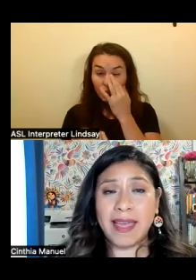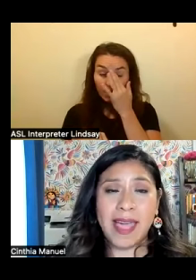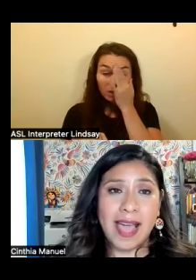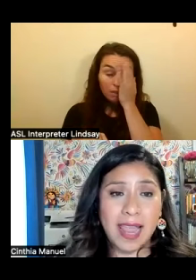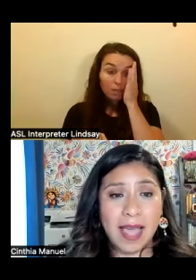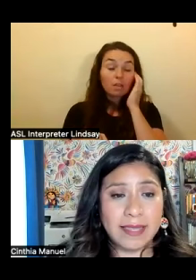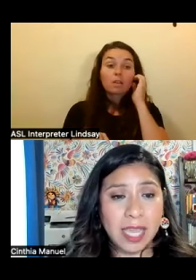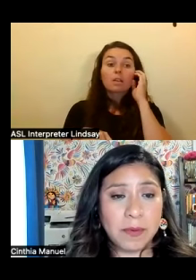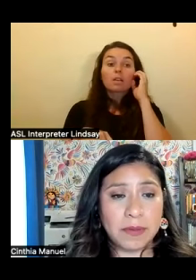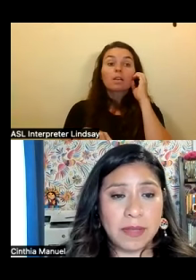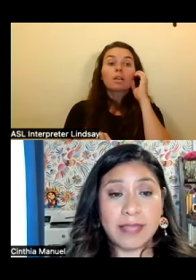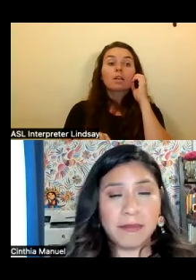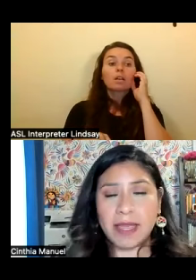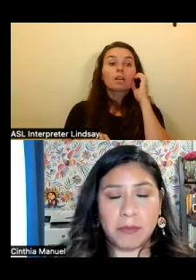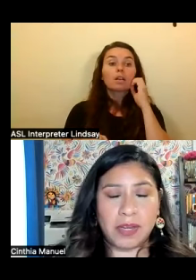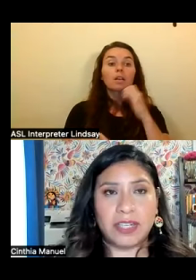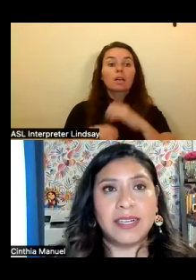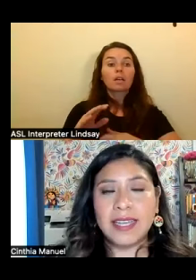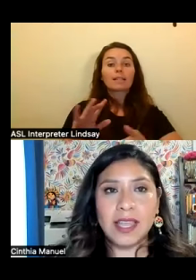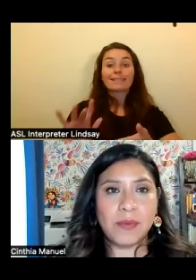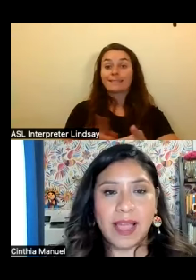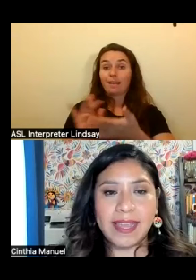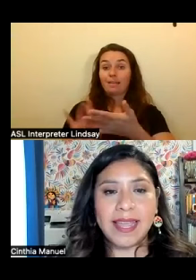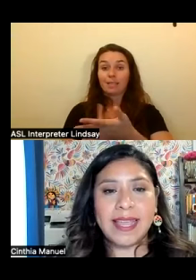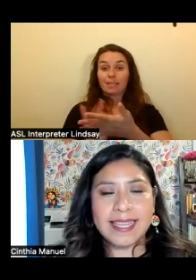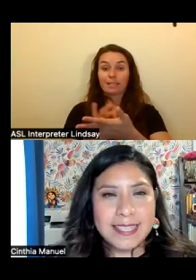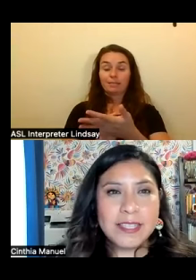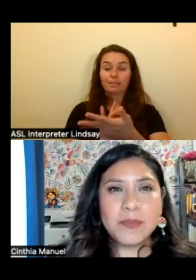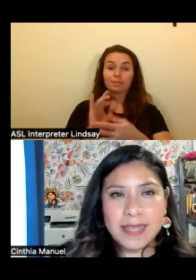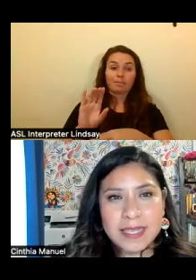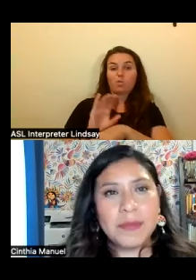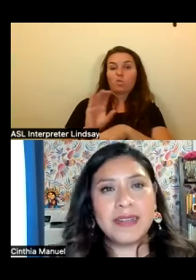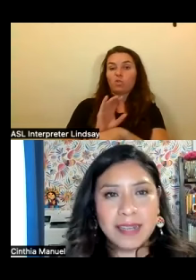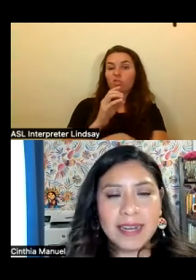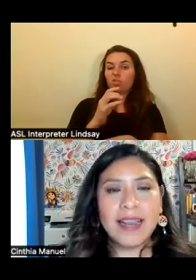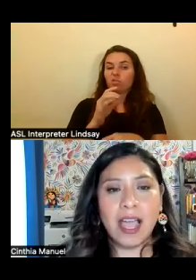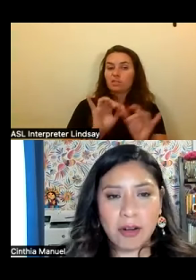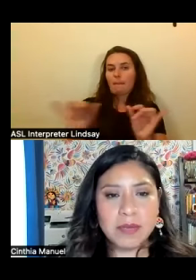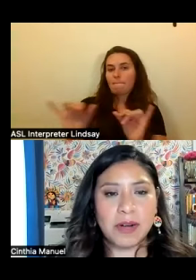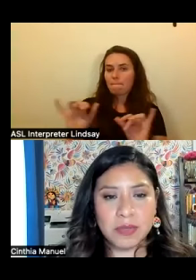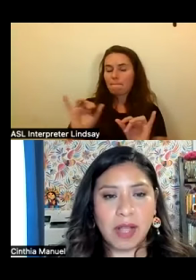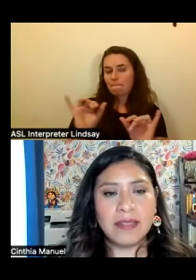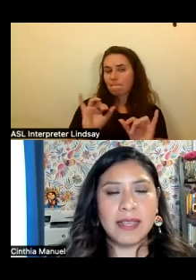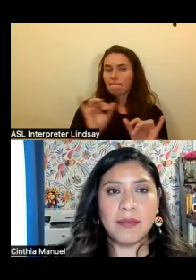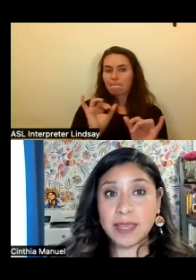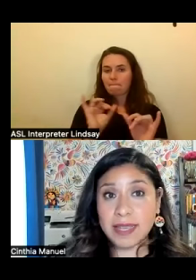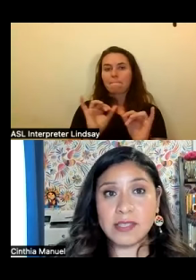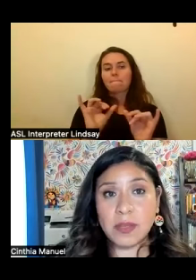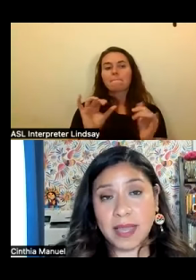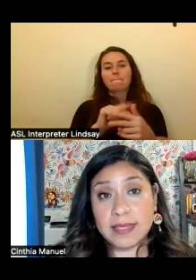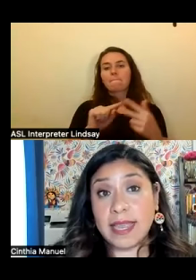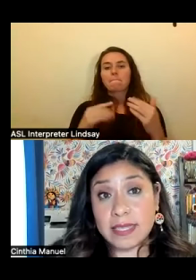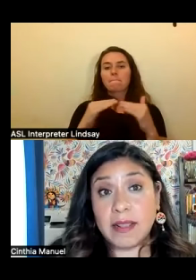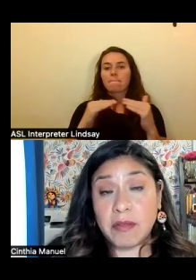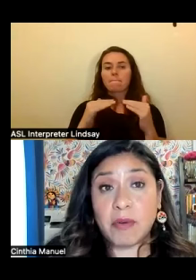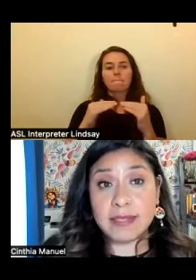about a tablet computer, right? It still is pretty similar across the board as well, because in some